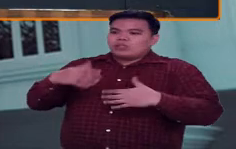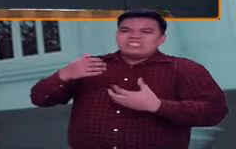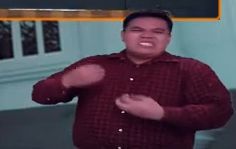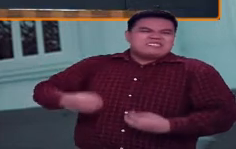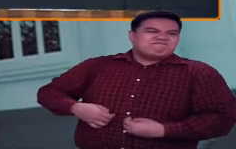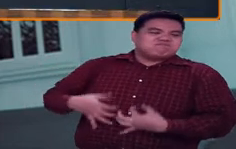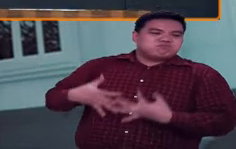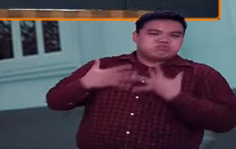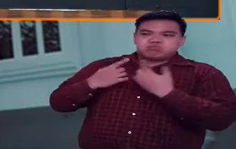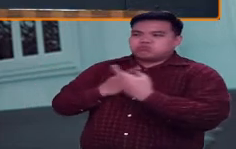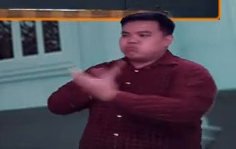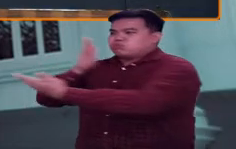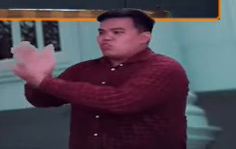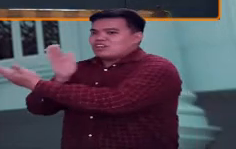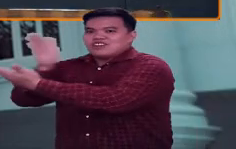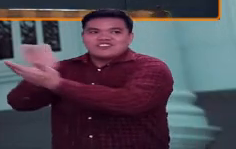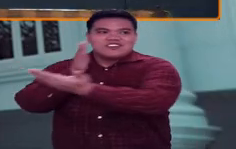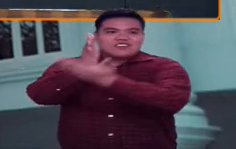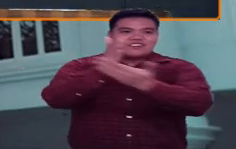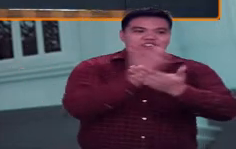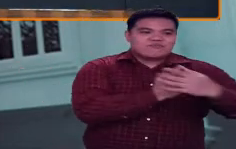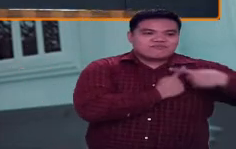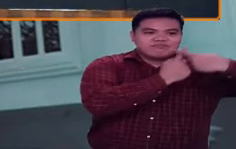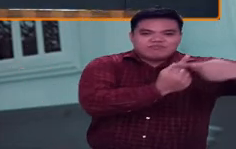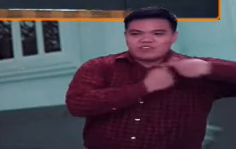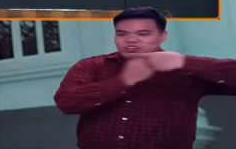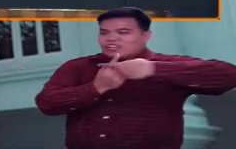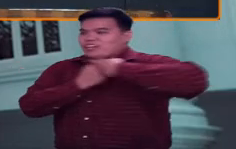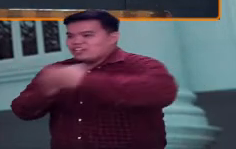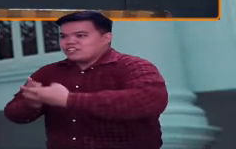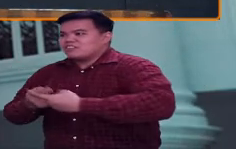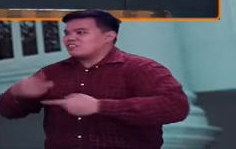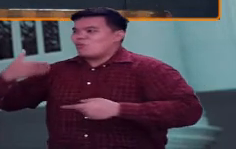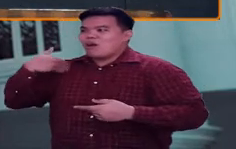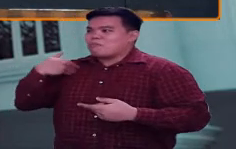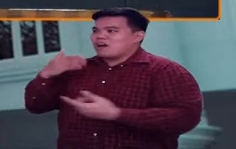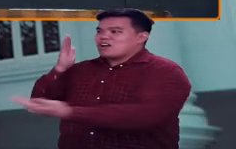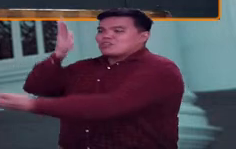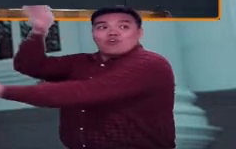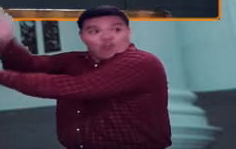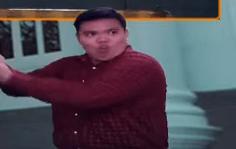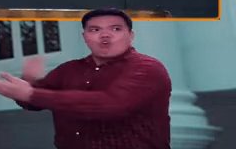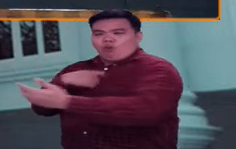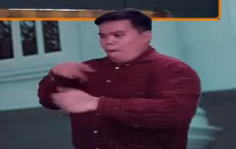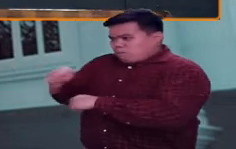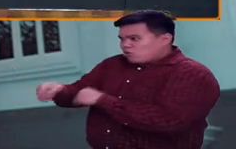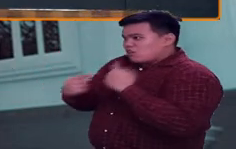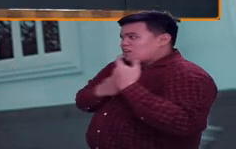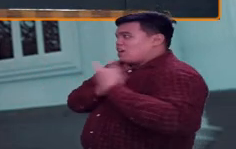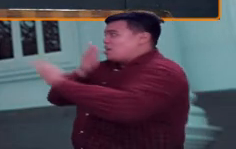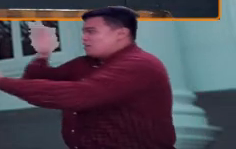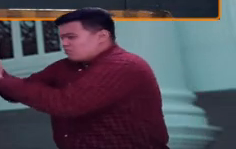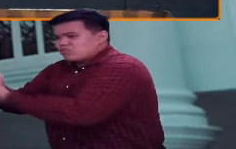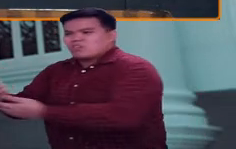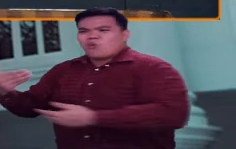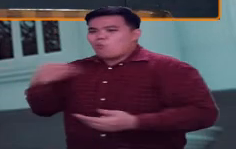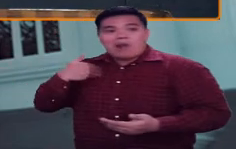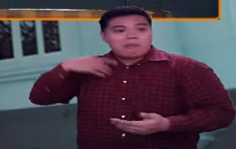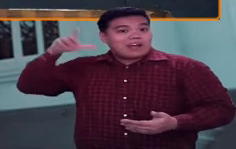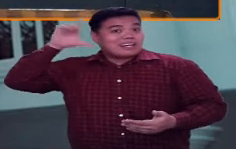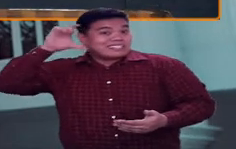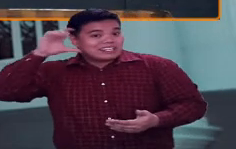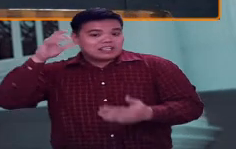reach people with the gospel of Jesus Christ, to reach the unreached, to those who had never even